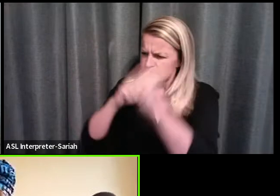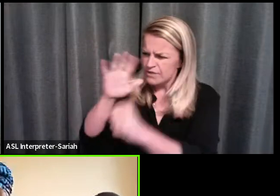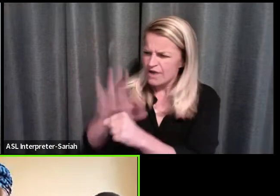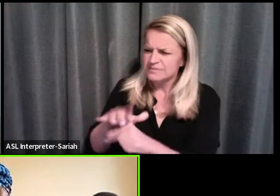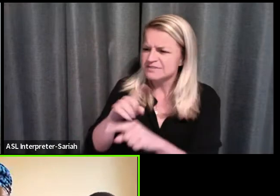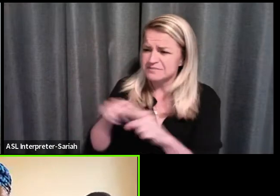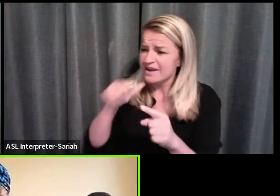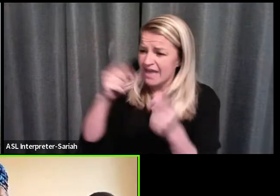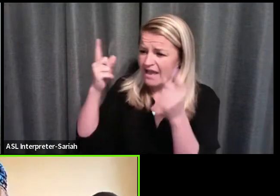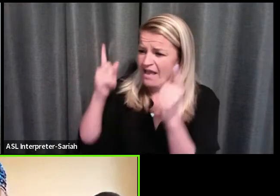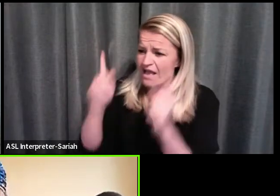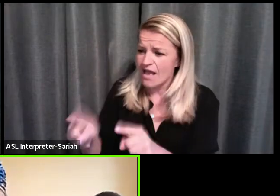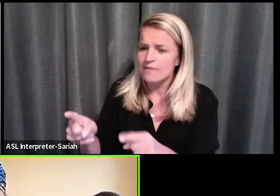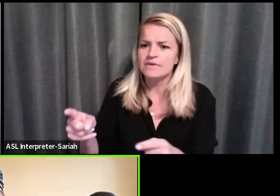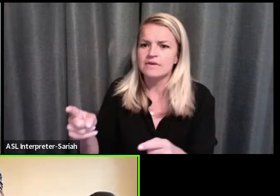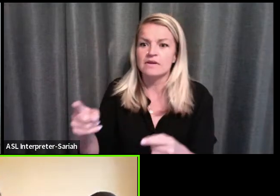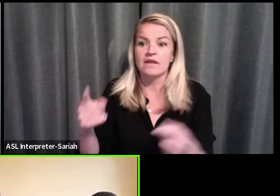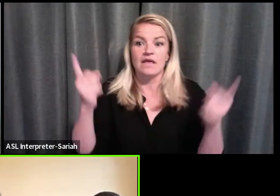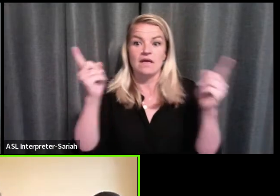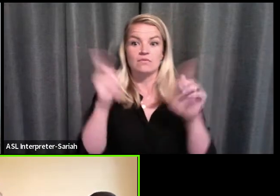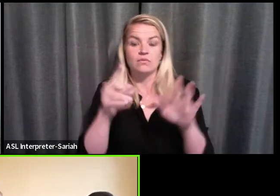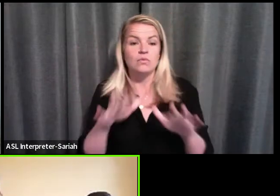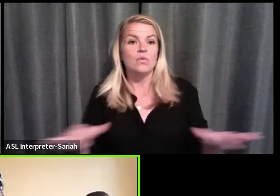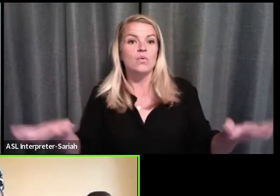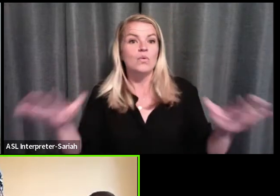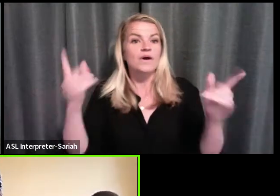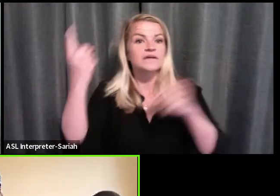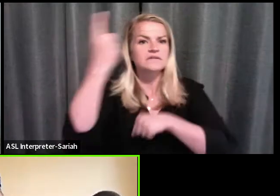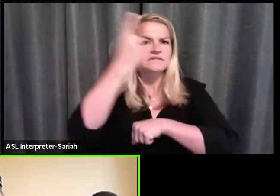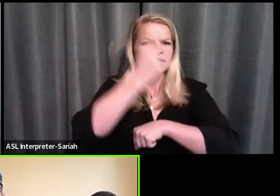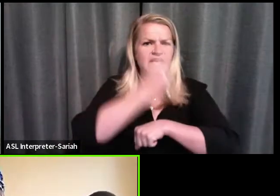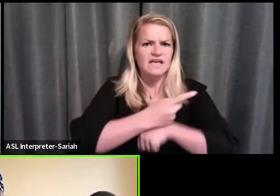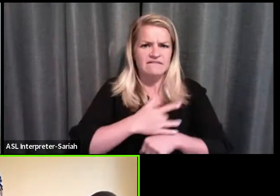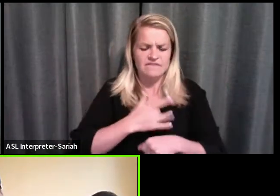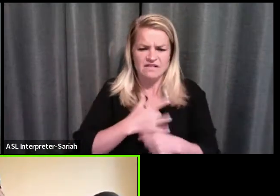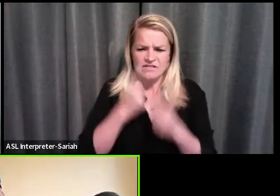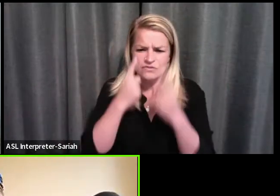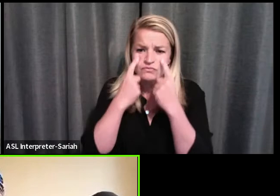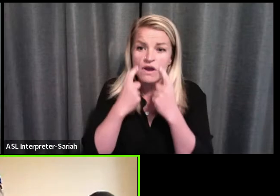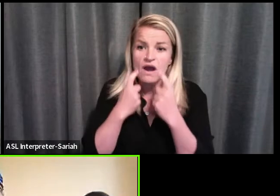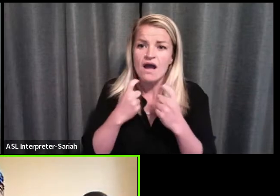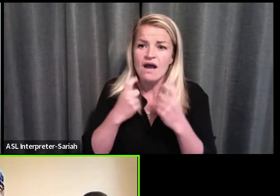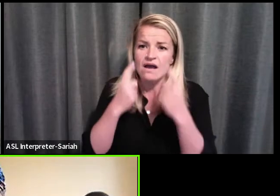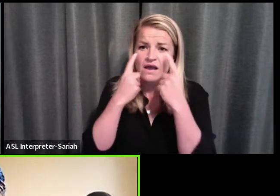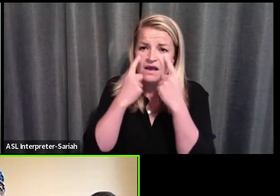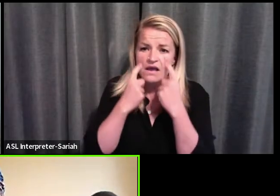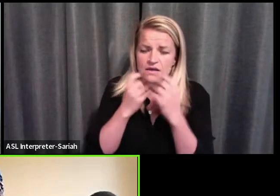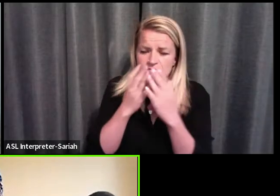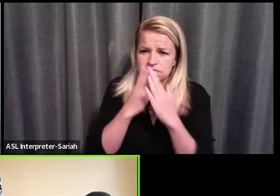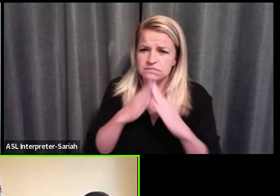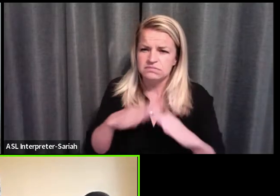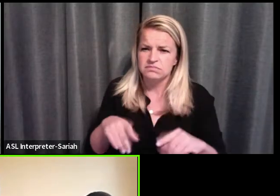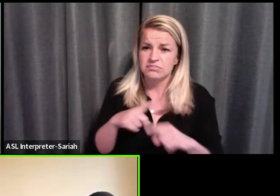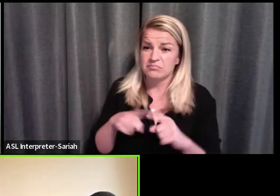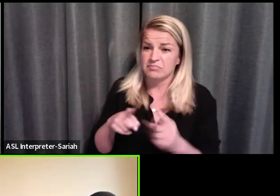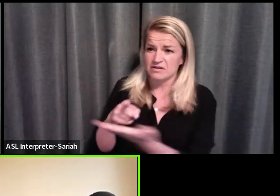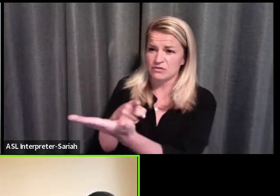One day becomes two, my silent tears to you mean nothing.